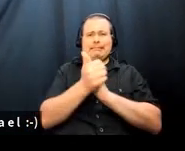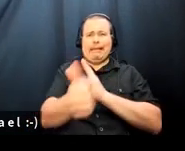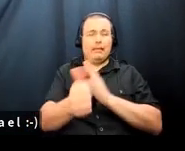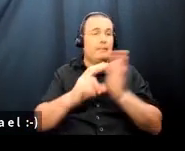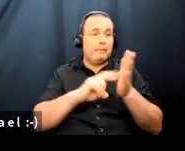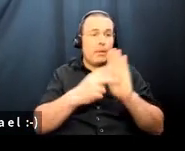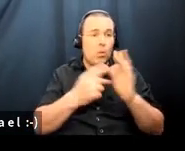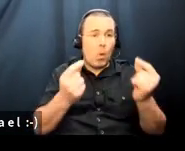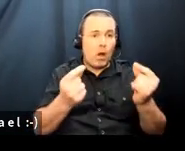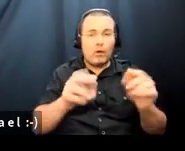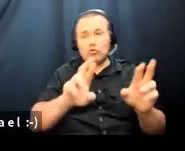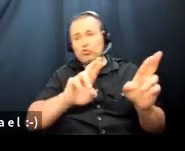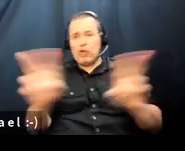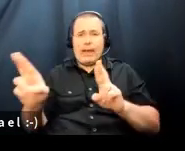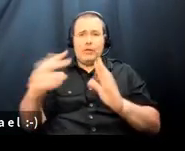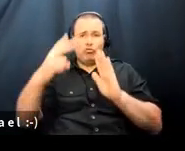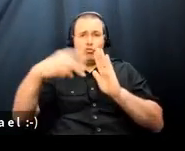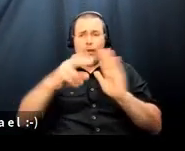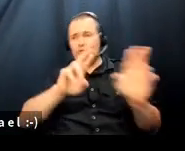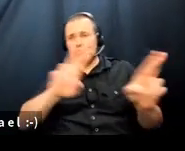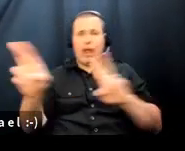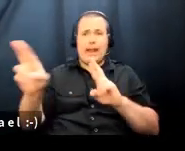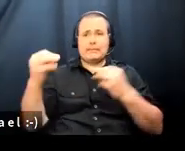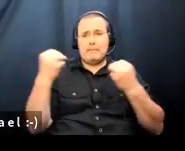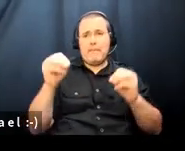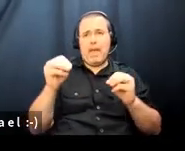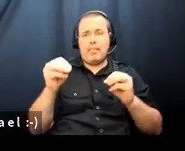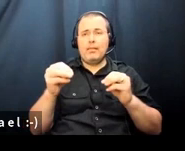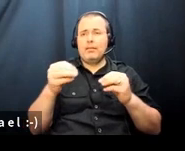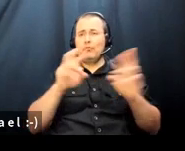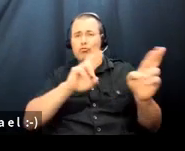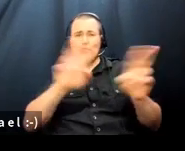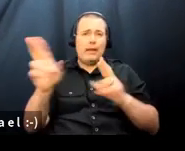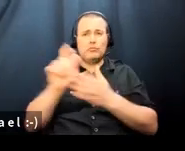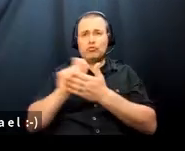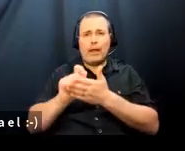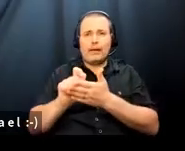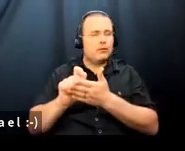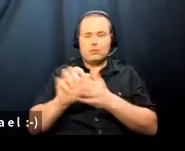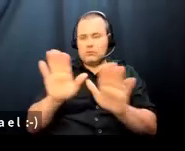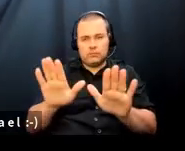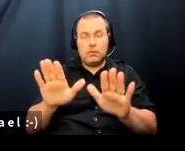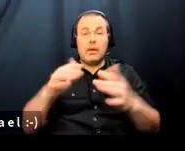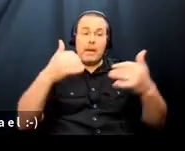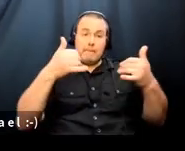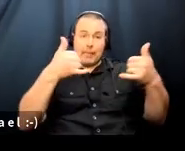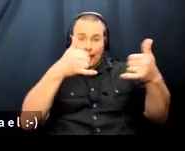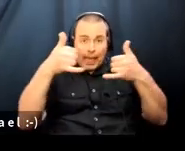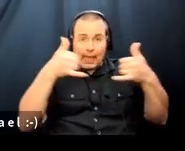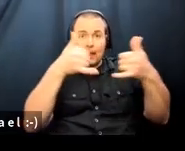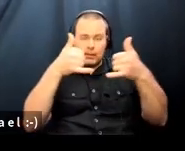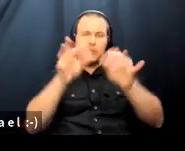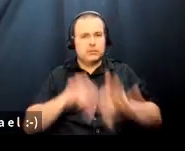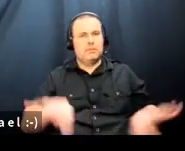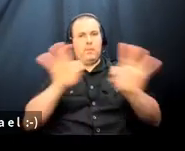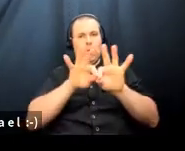read, ready to do math, ready to write. Play is important. Play is one of the things